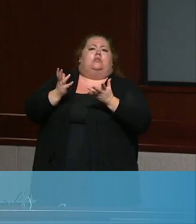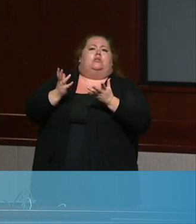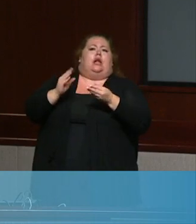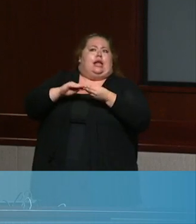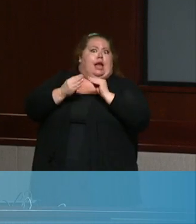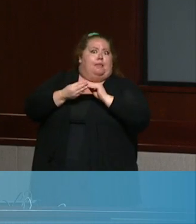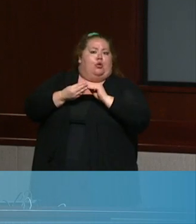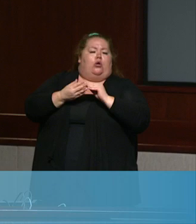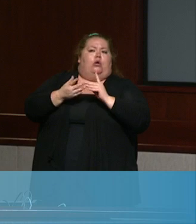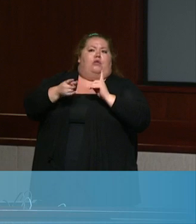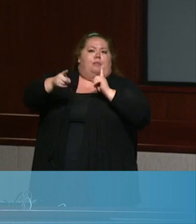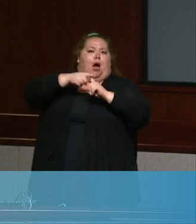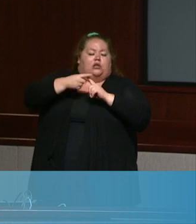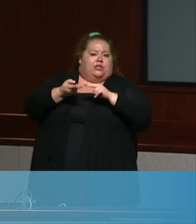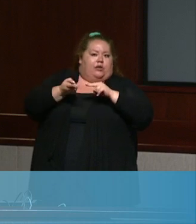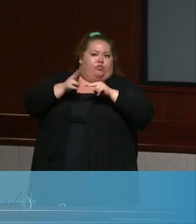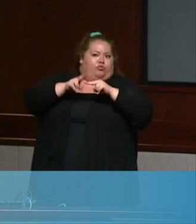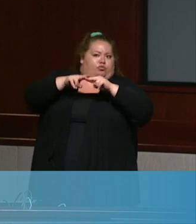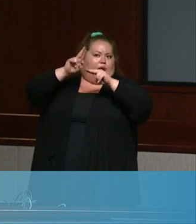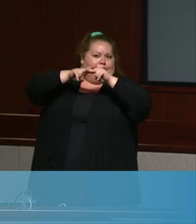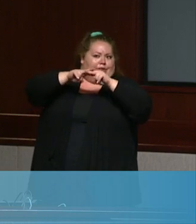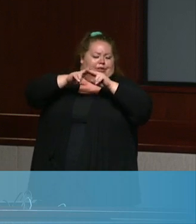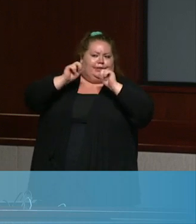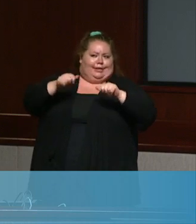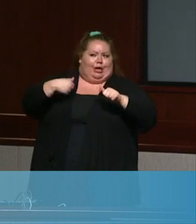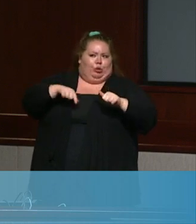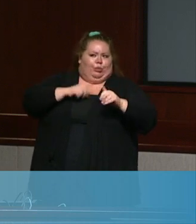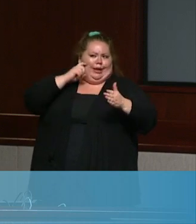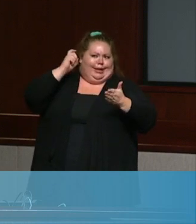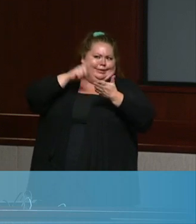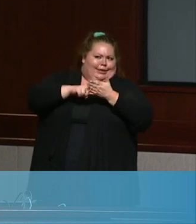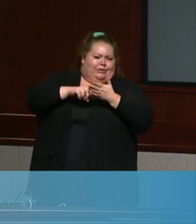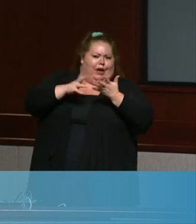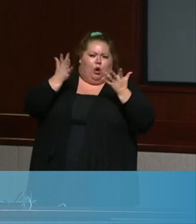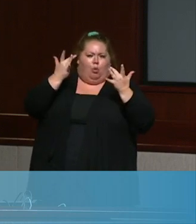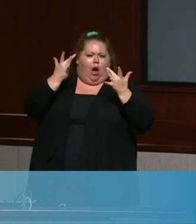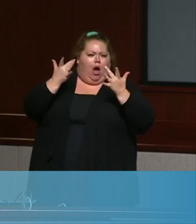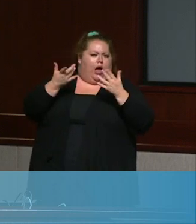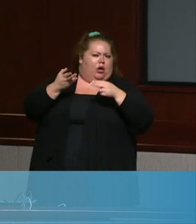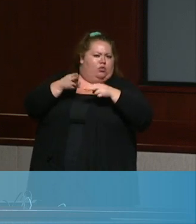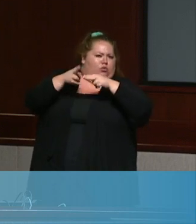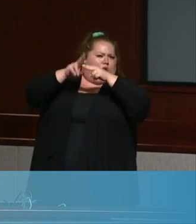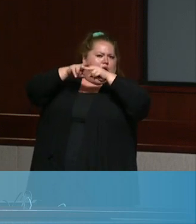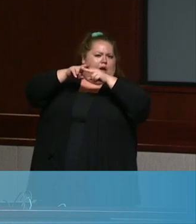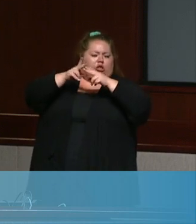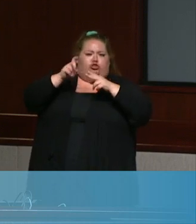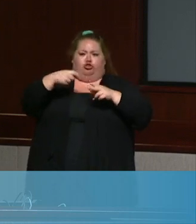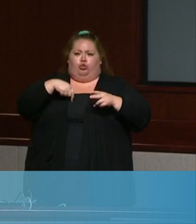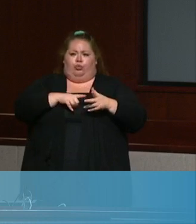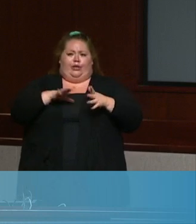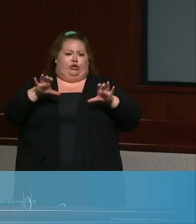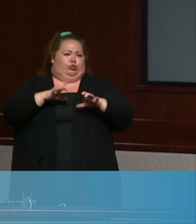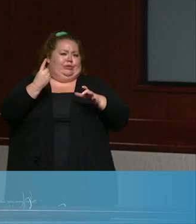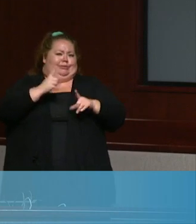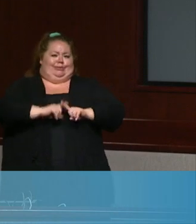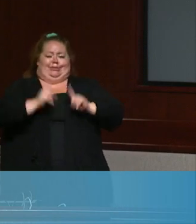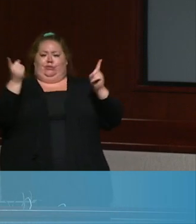rising cases, is there anything that we can identify that's led to that, and anything we should do differently? Am I catching that right?